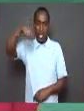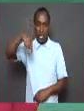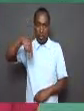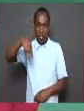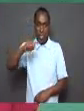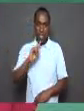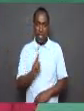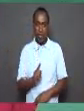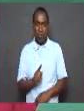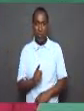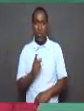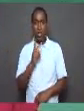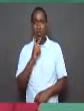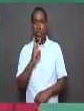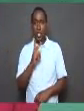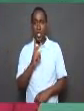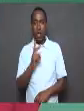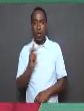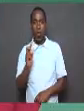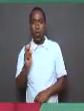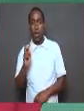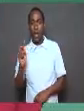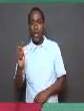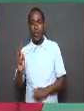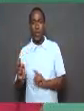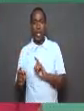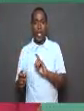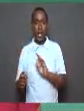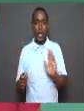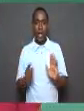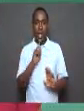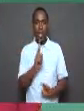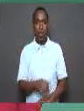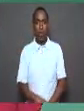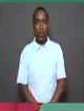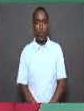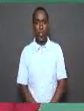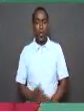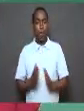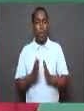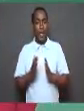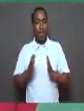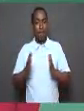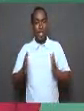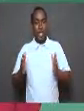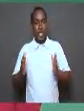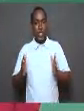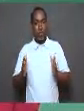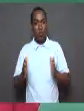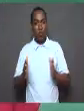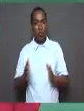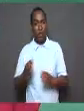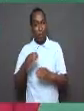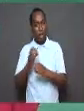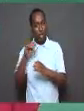and is viewed right to left. The magnification of the